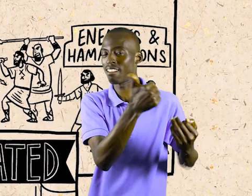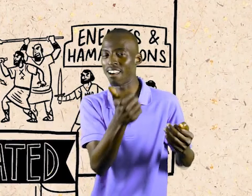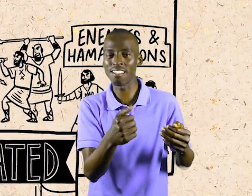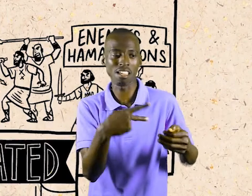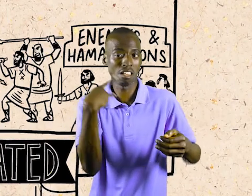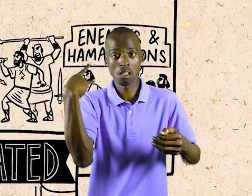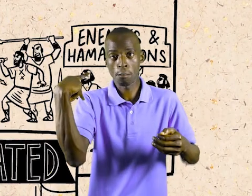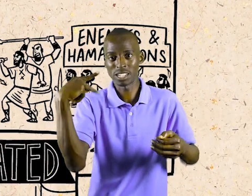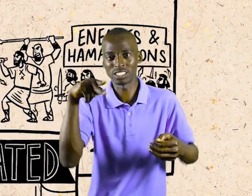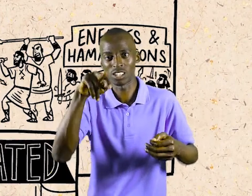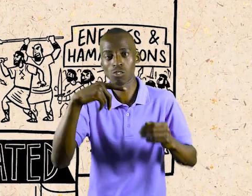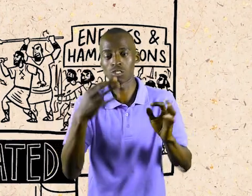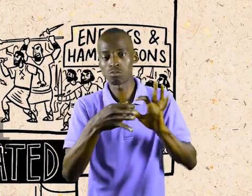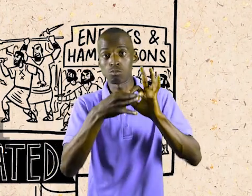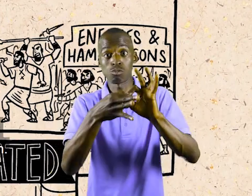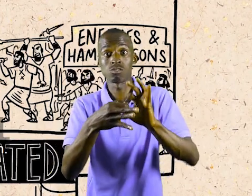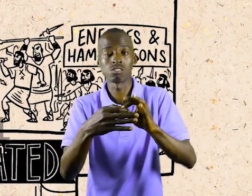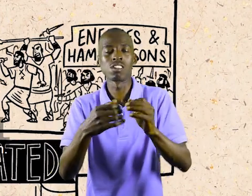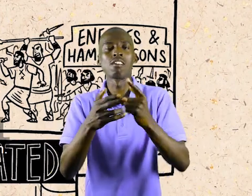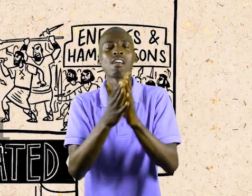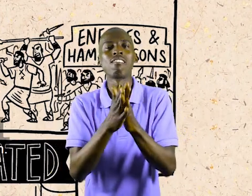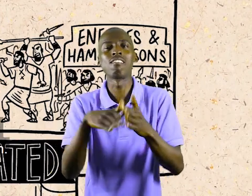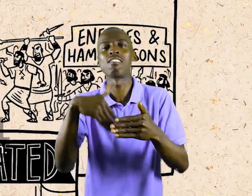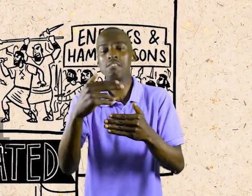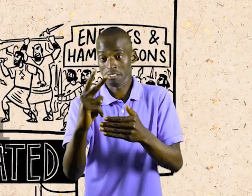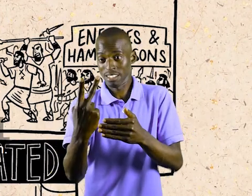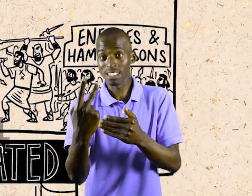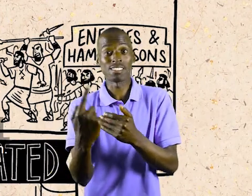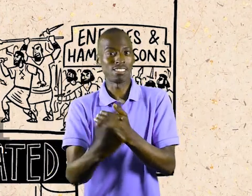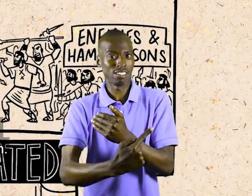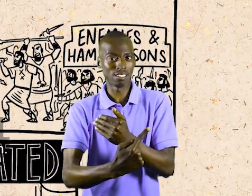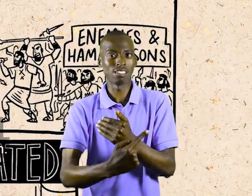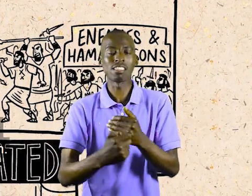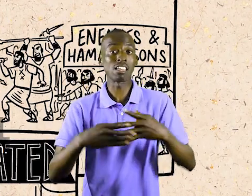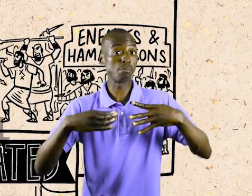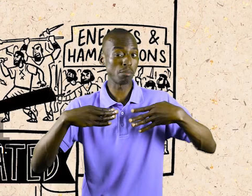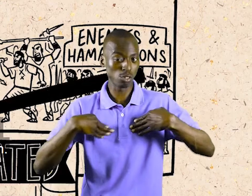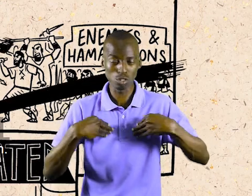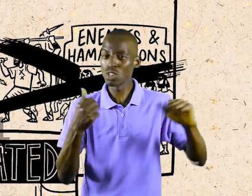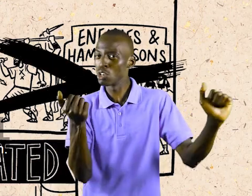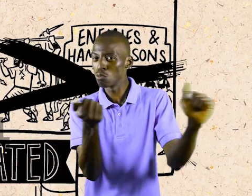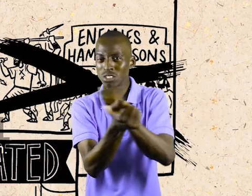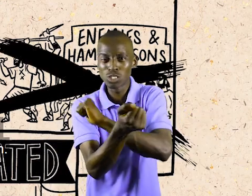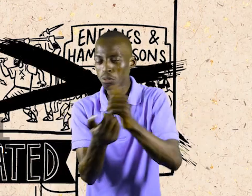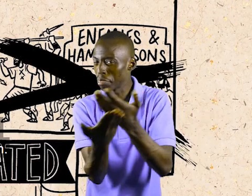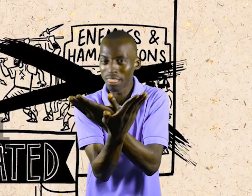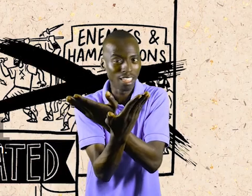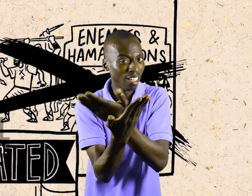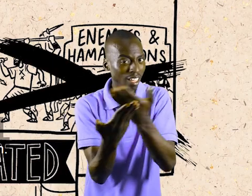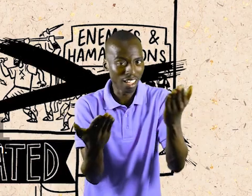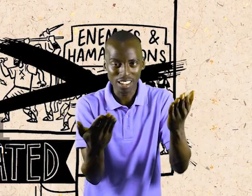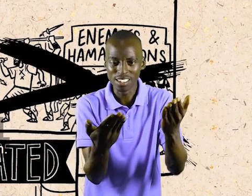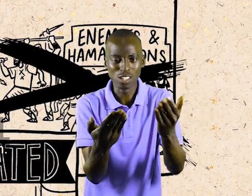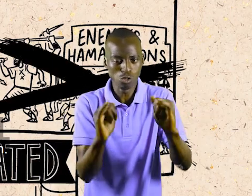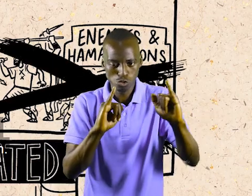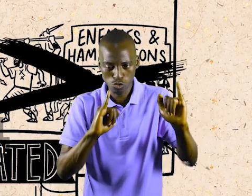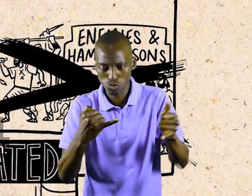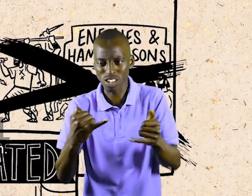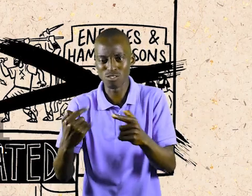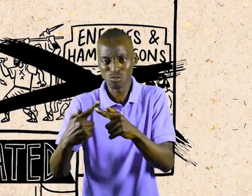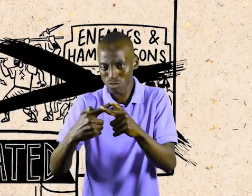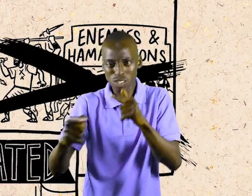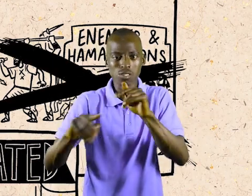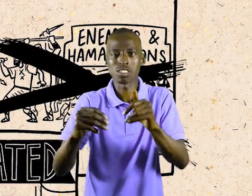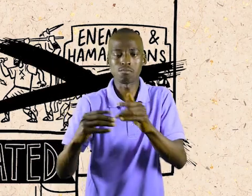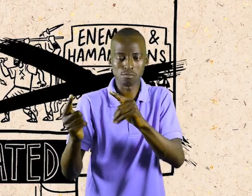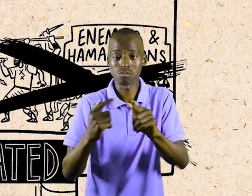Persian officials who had joined in Haman's plot. And then on a second day, they get permission to destroy any who plotted against them throughout the entire